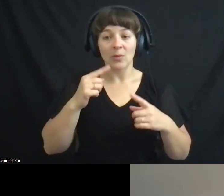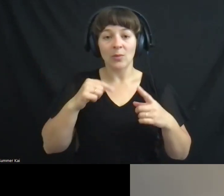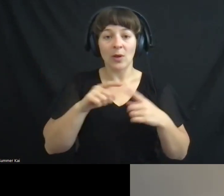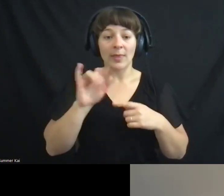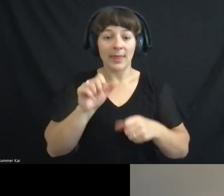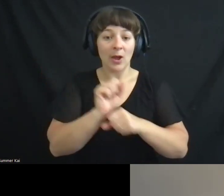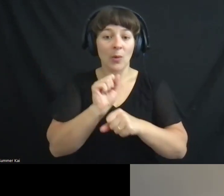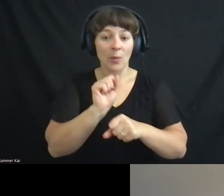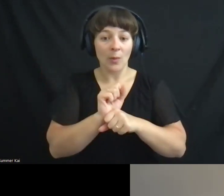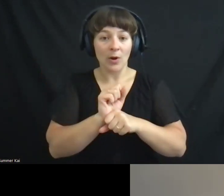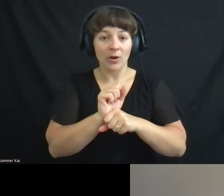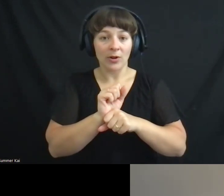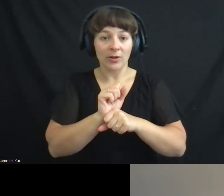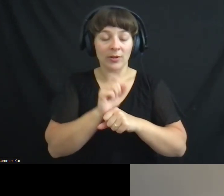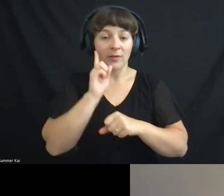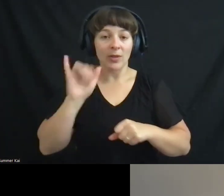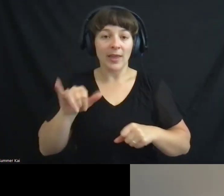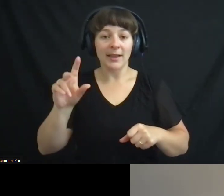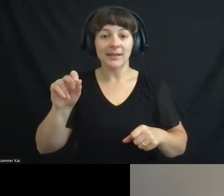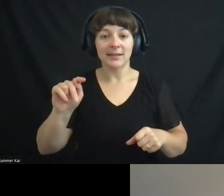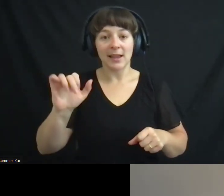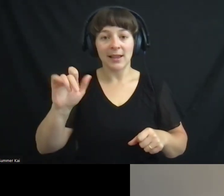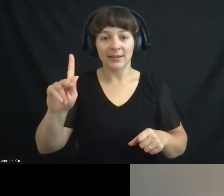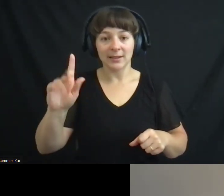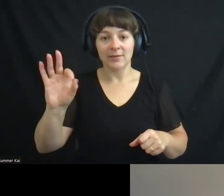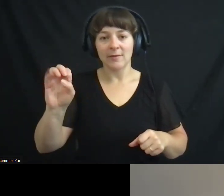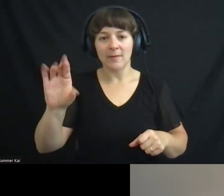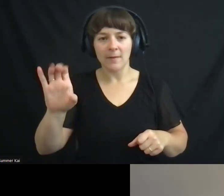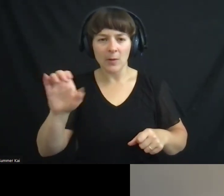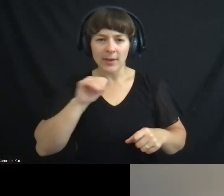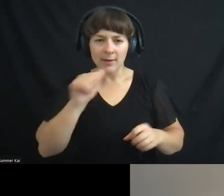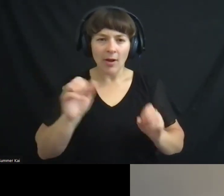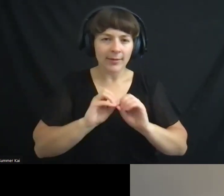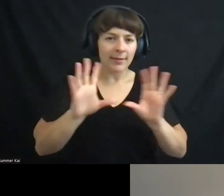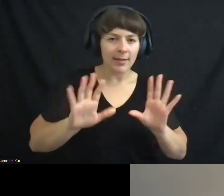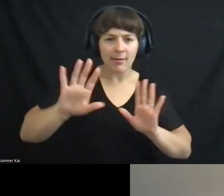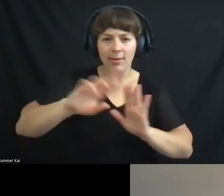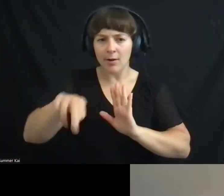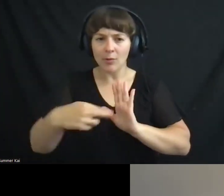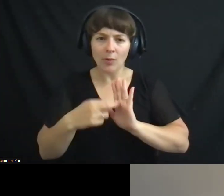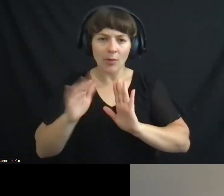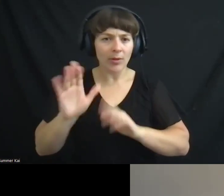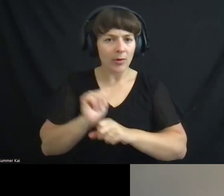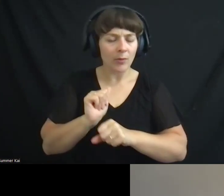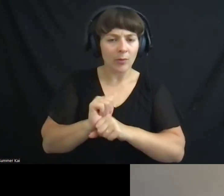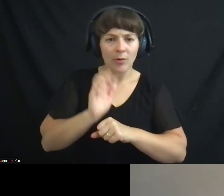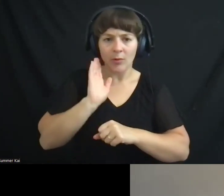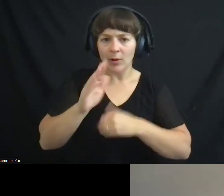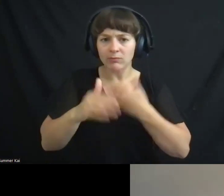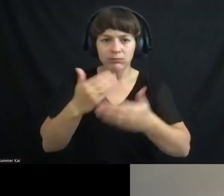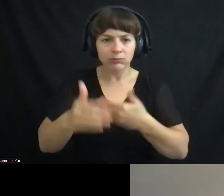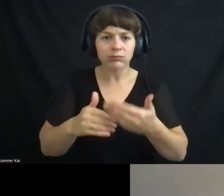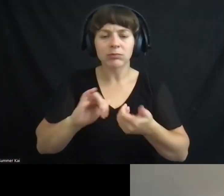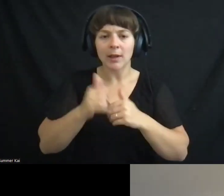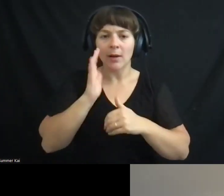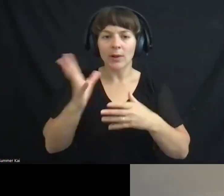that task force was somewhat unclear as to how this would include